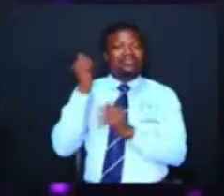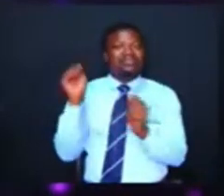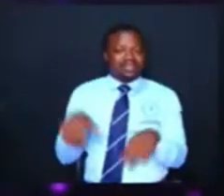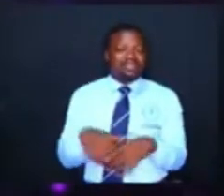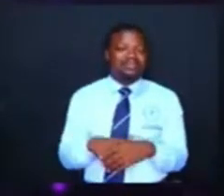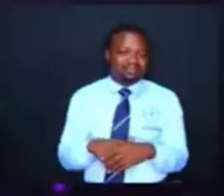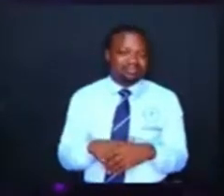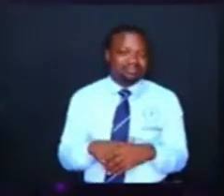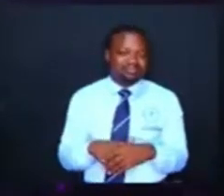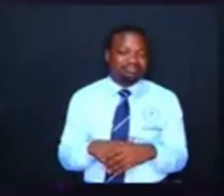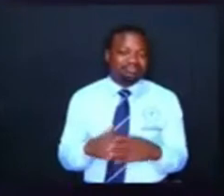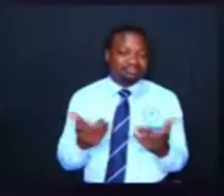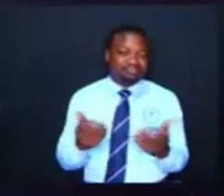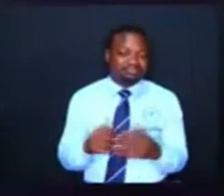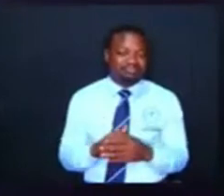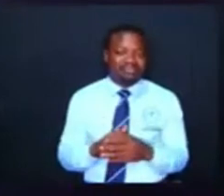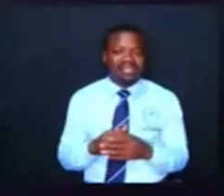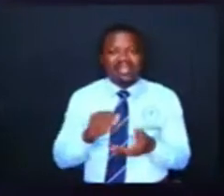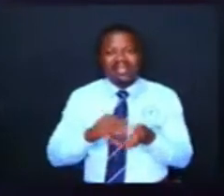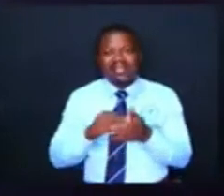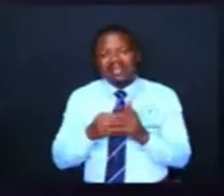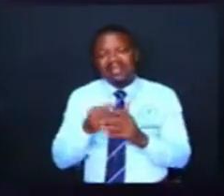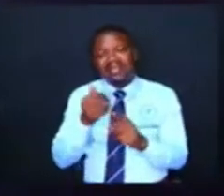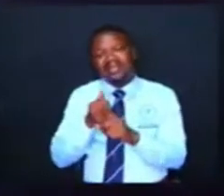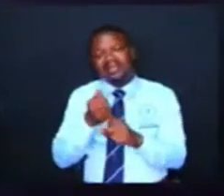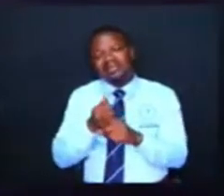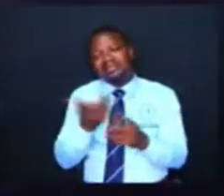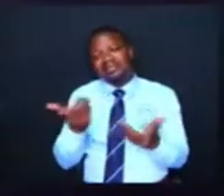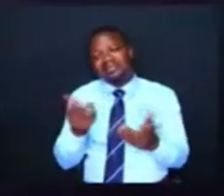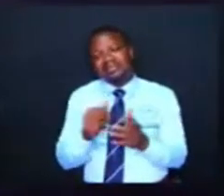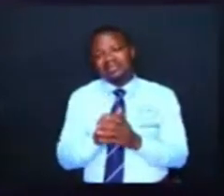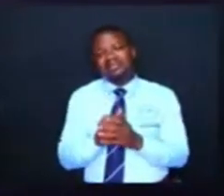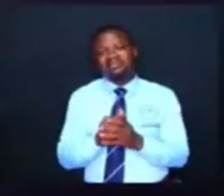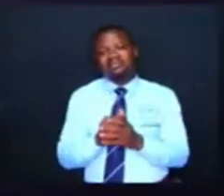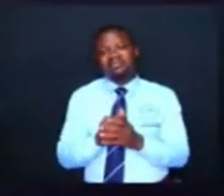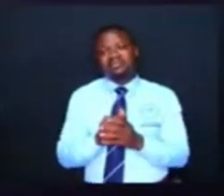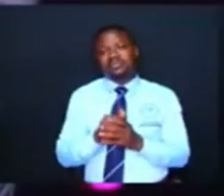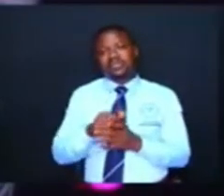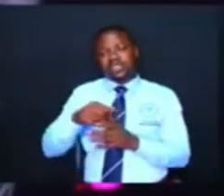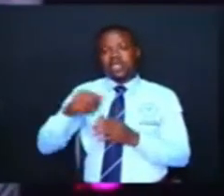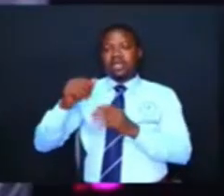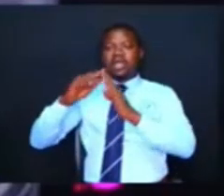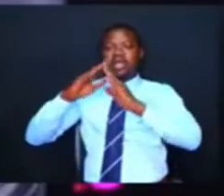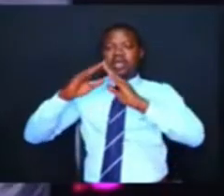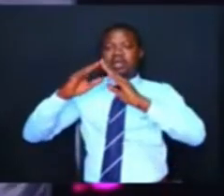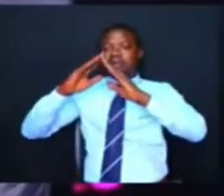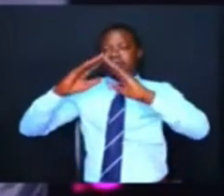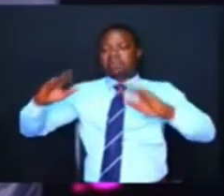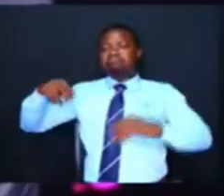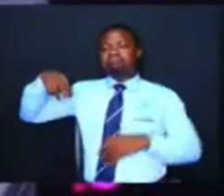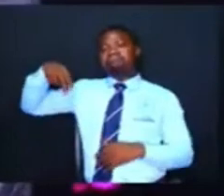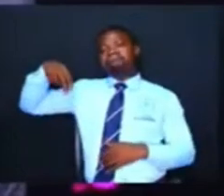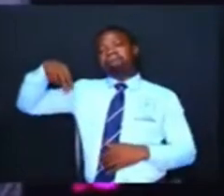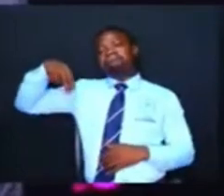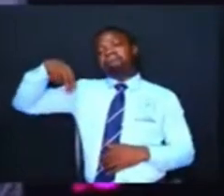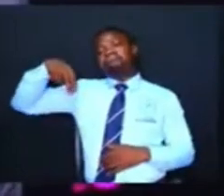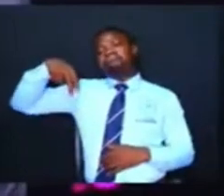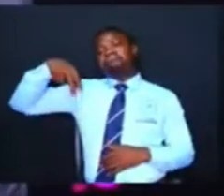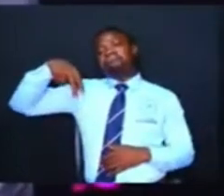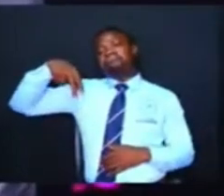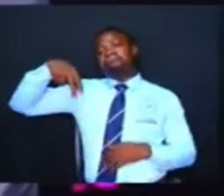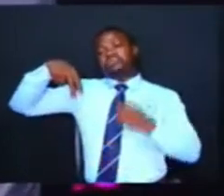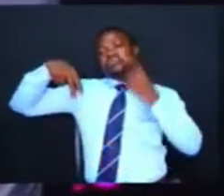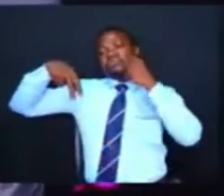better. Walking on top of his roof. And the eye picks something into